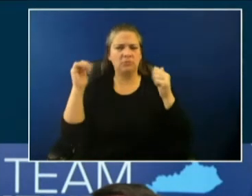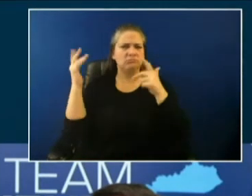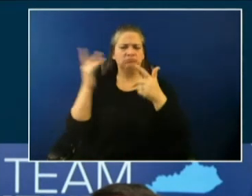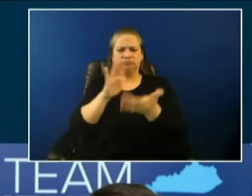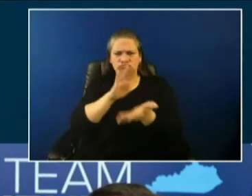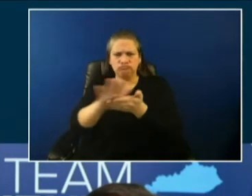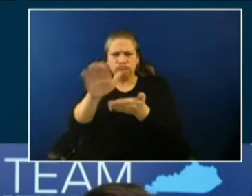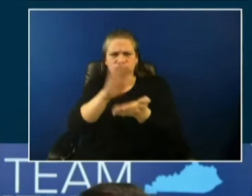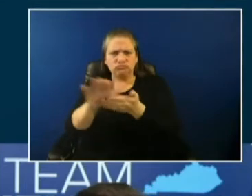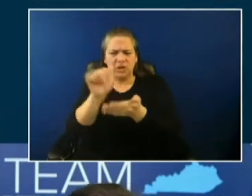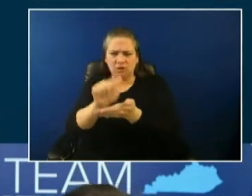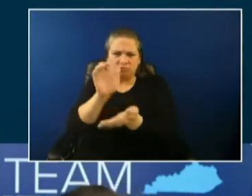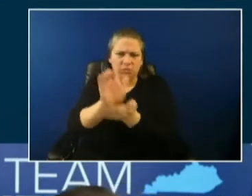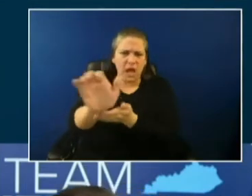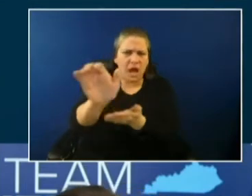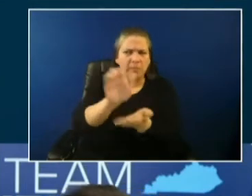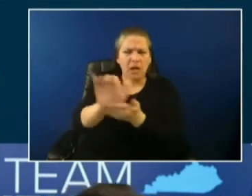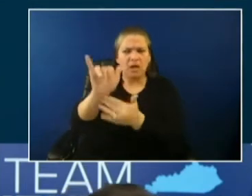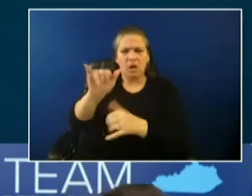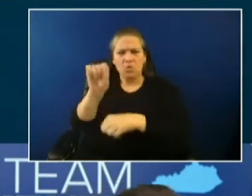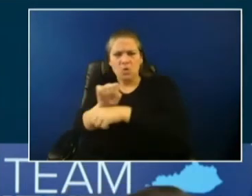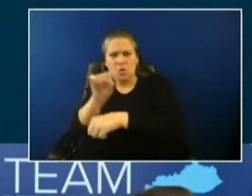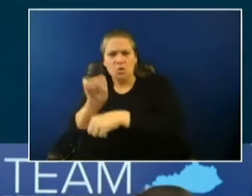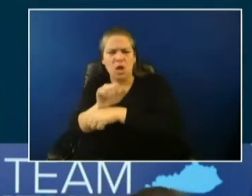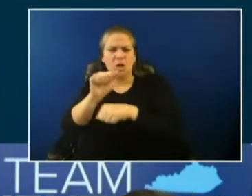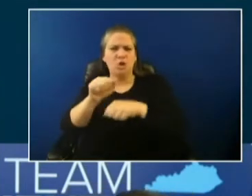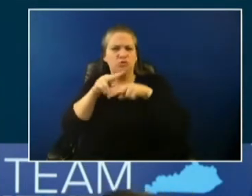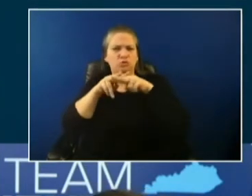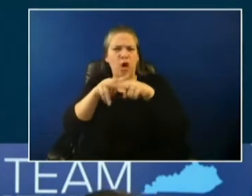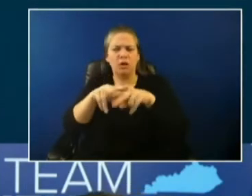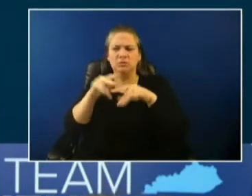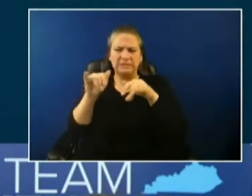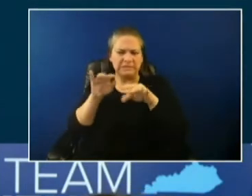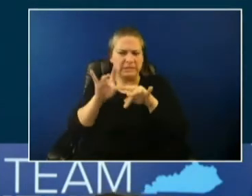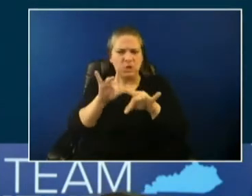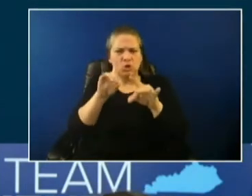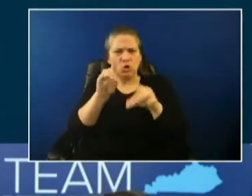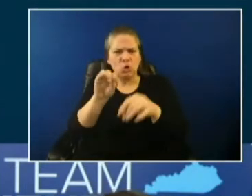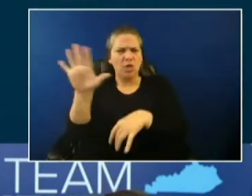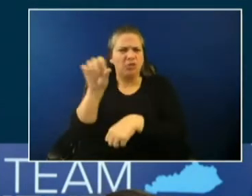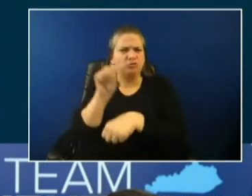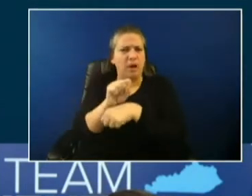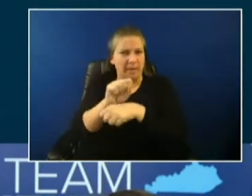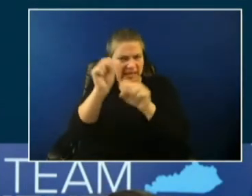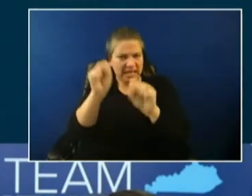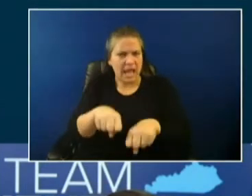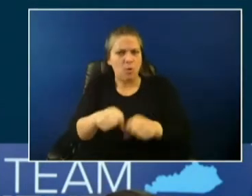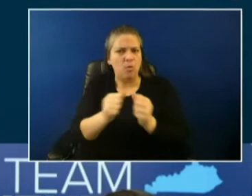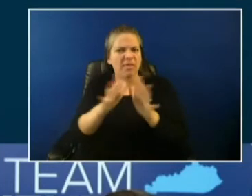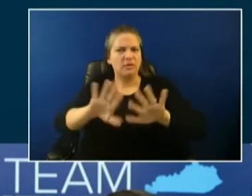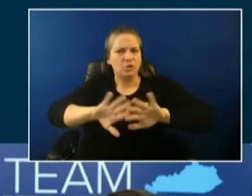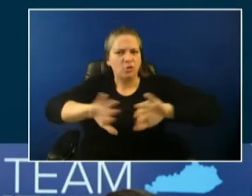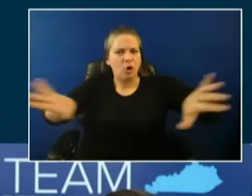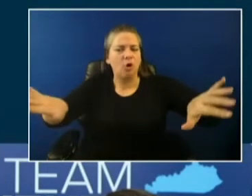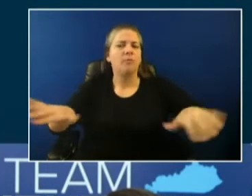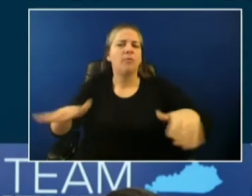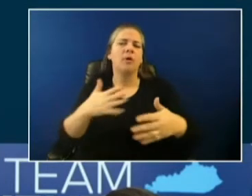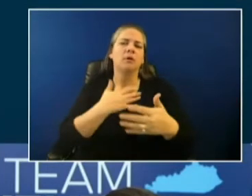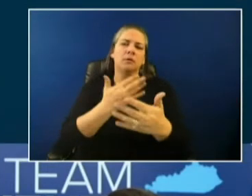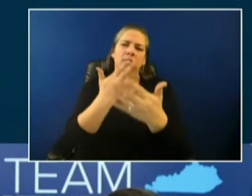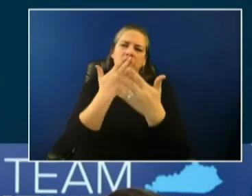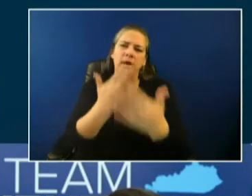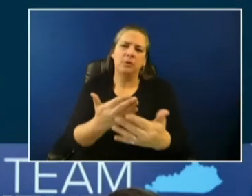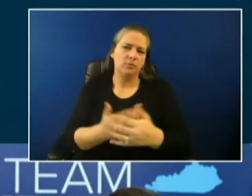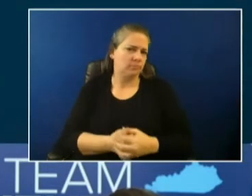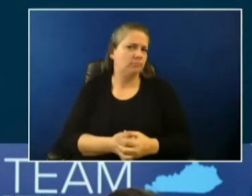plows, and our salt trucks to actually do their work. So thank you. We want to caution and suggest to